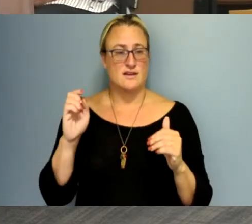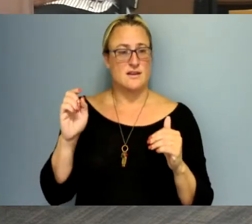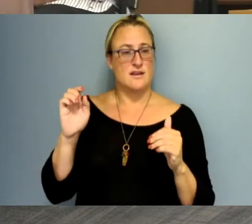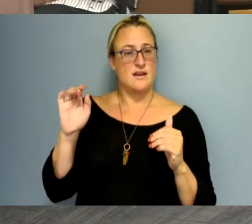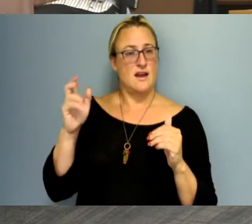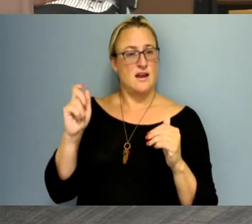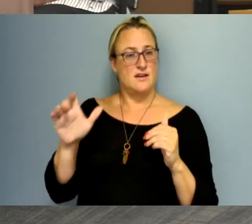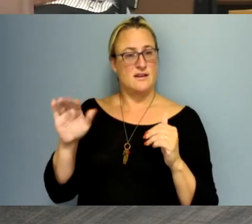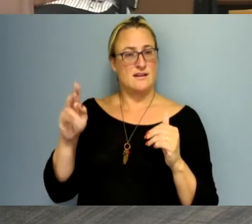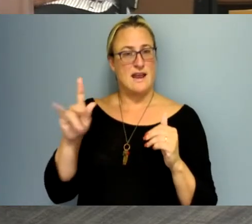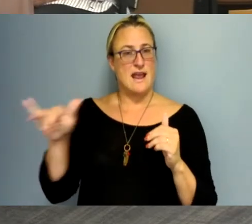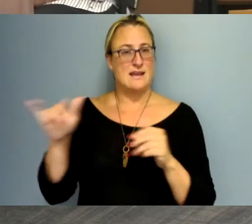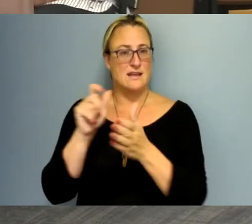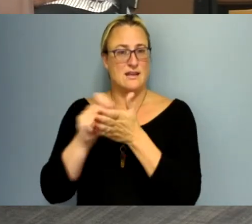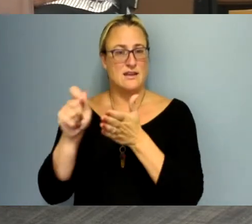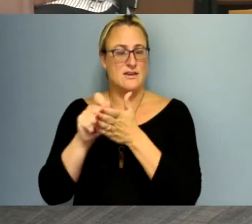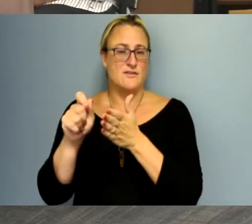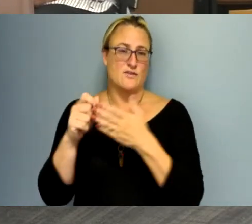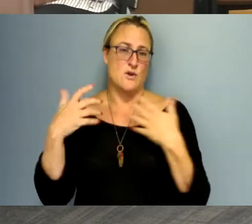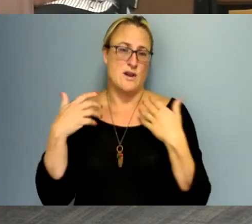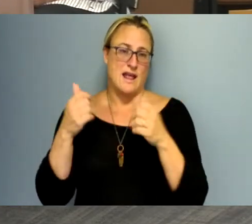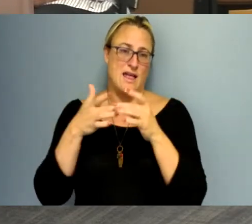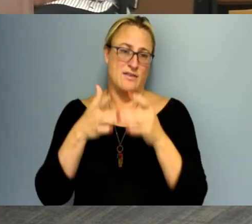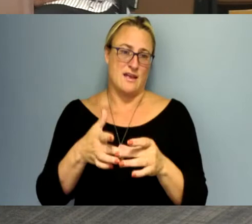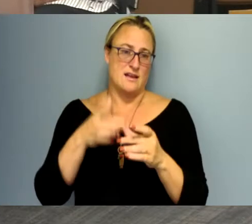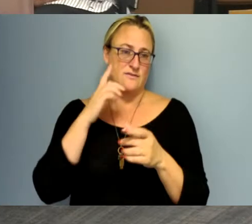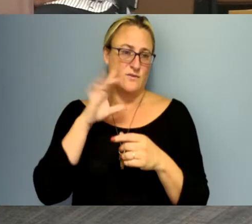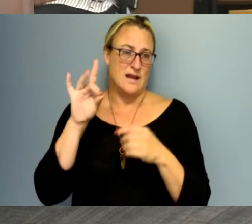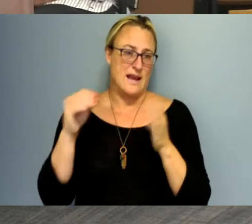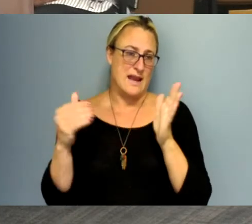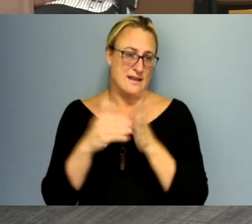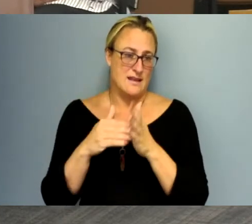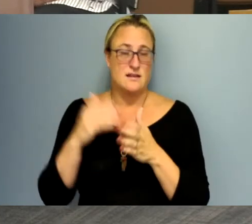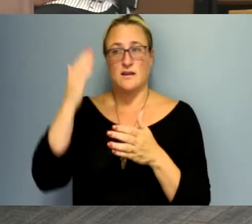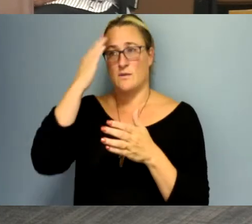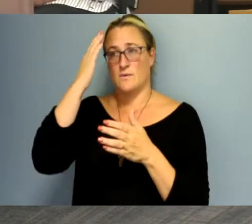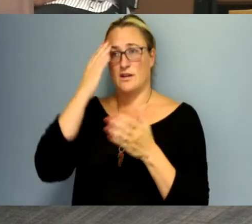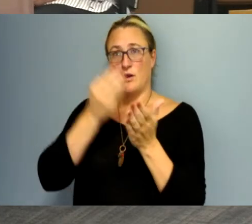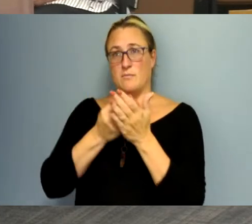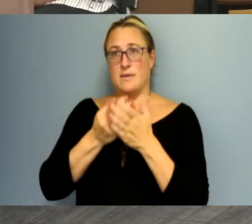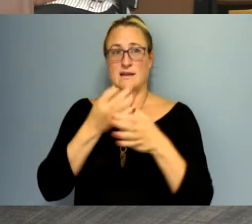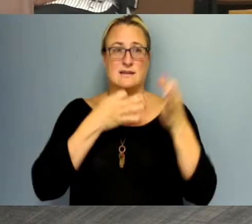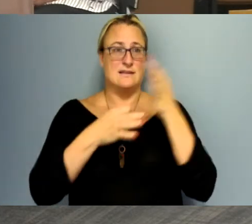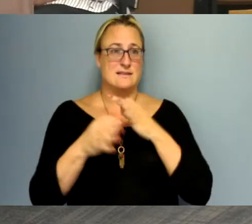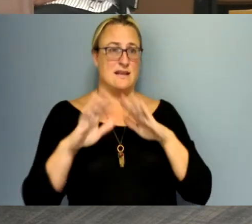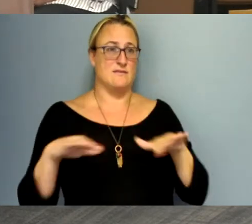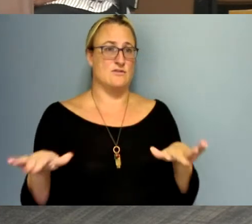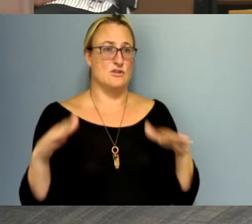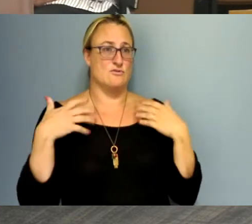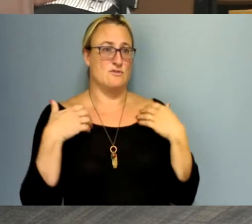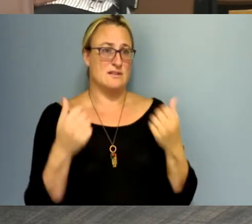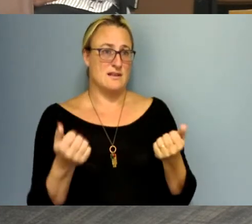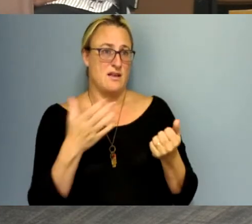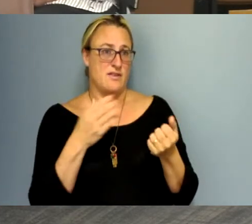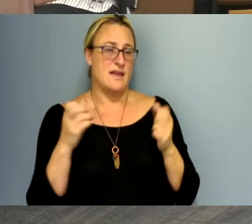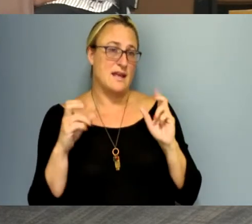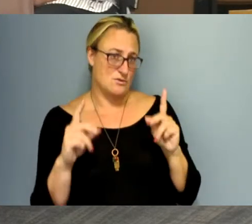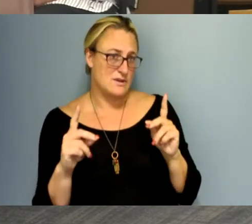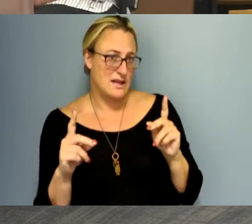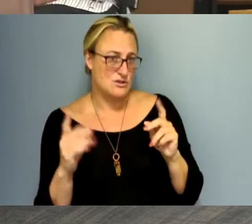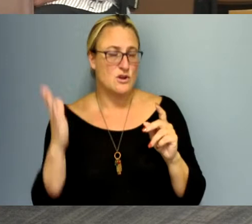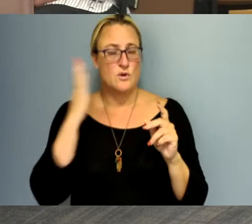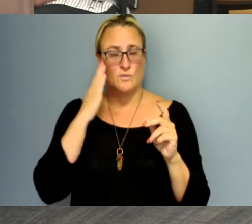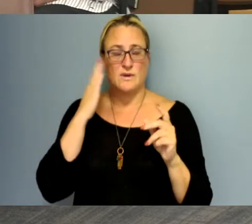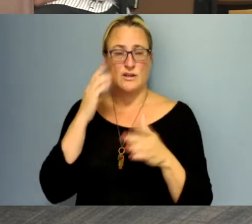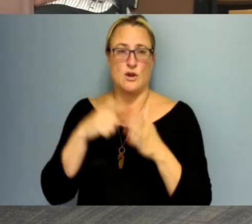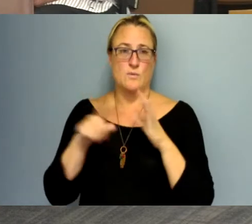guidance for 80,000 children. We know you put money in front of our children's education and their health. We know what you did